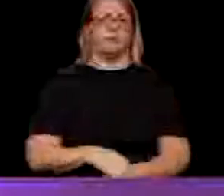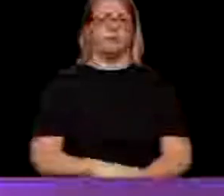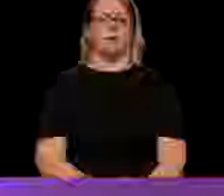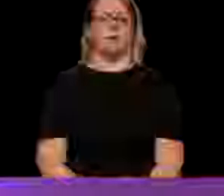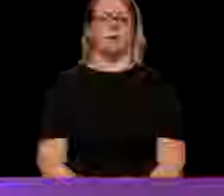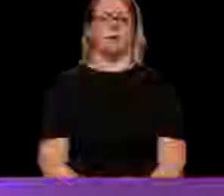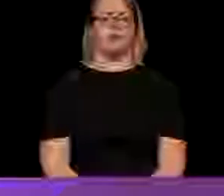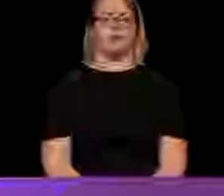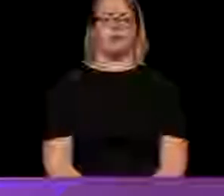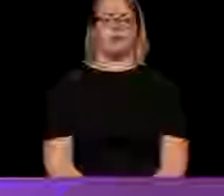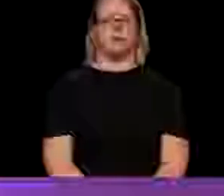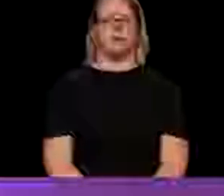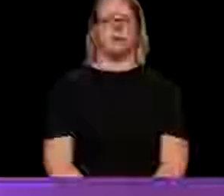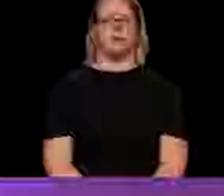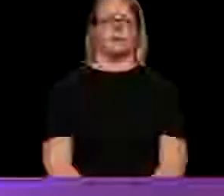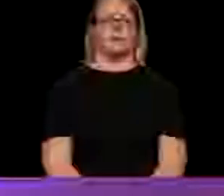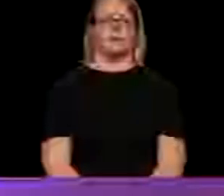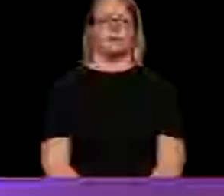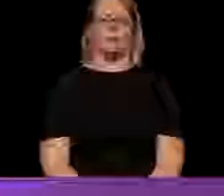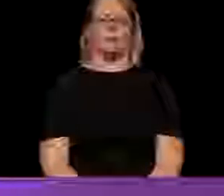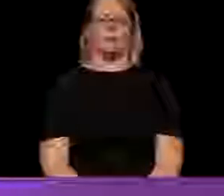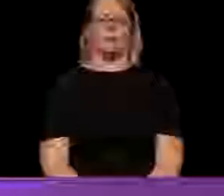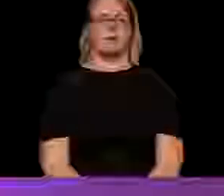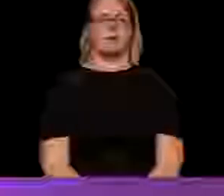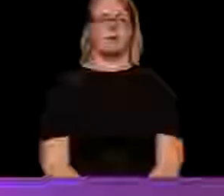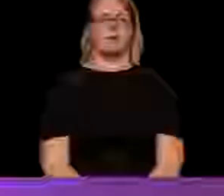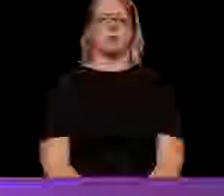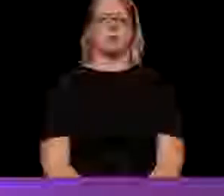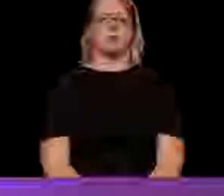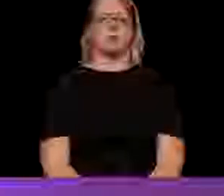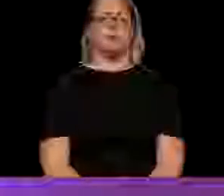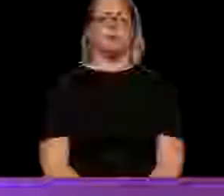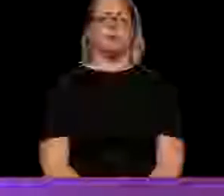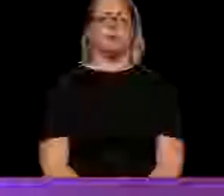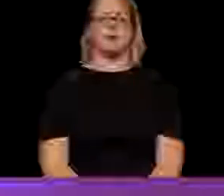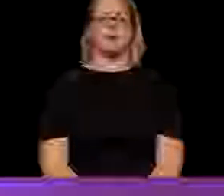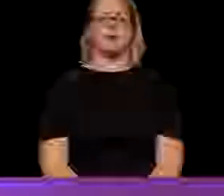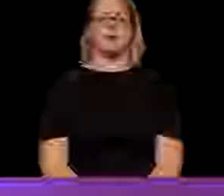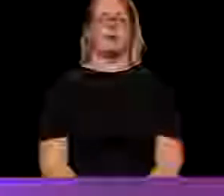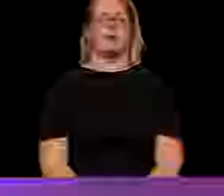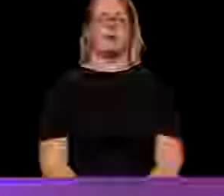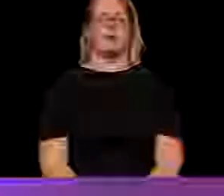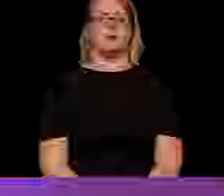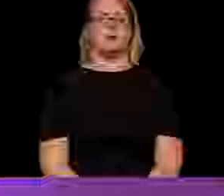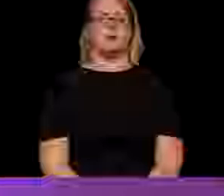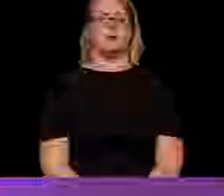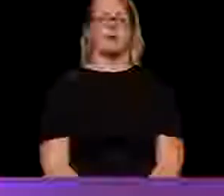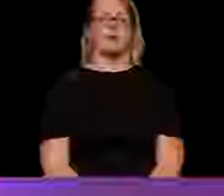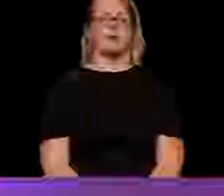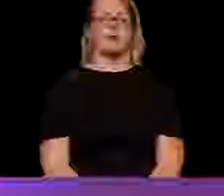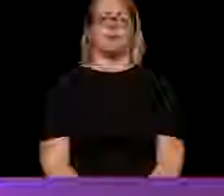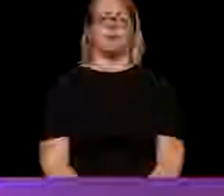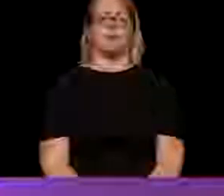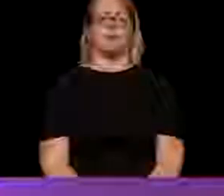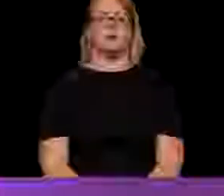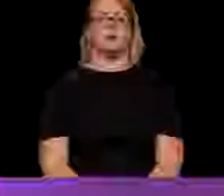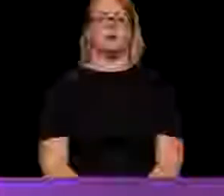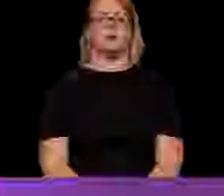You also want to make sure that some are skinnier than others. So let's make a big fat one for the next